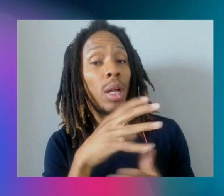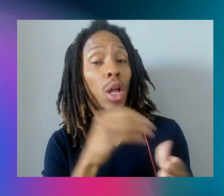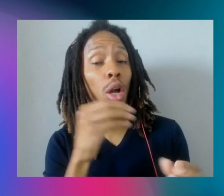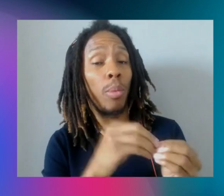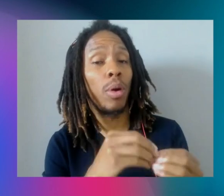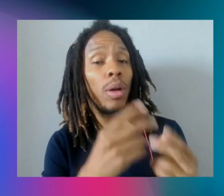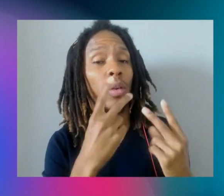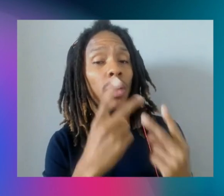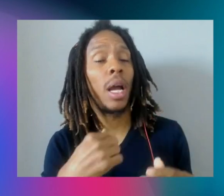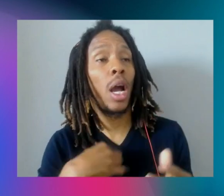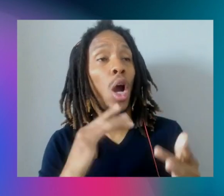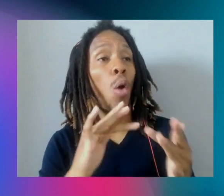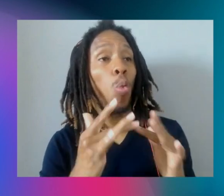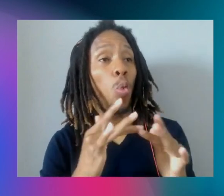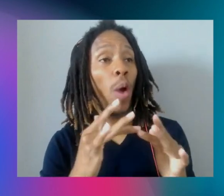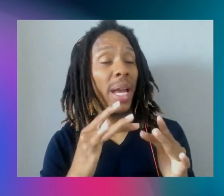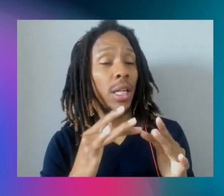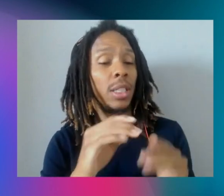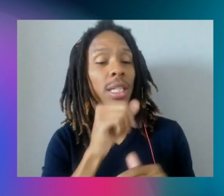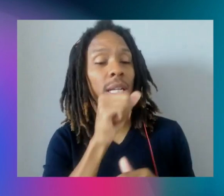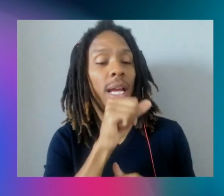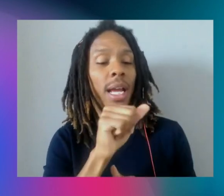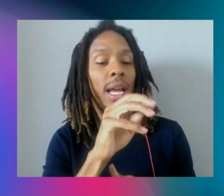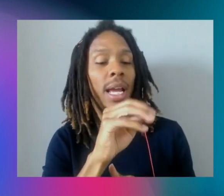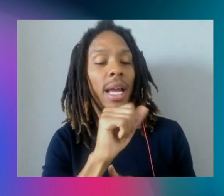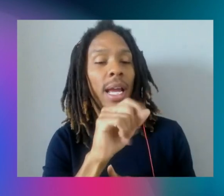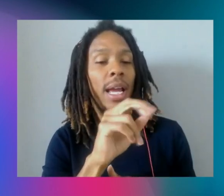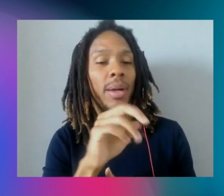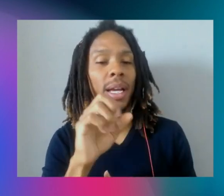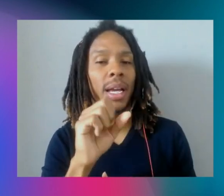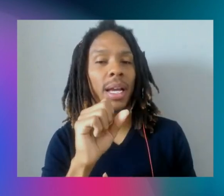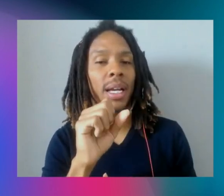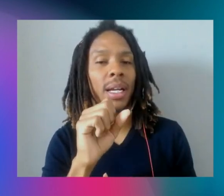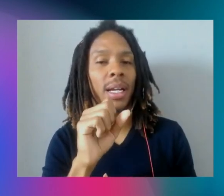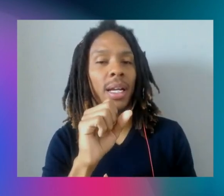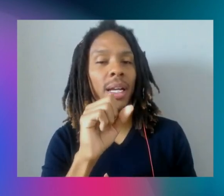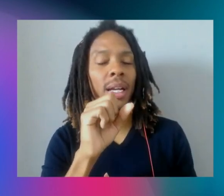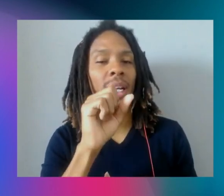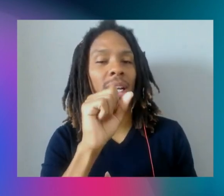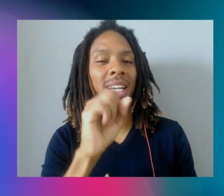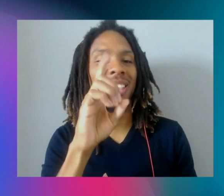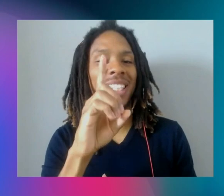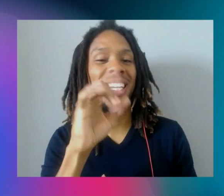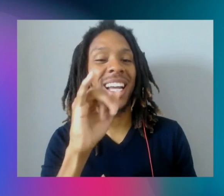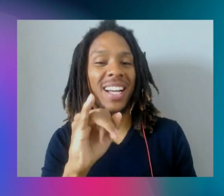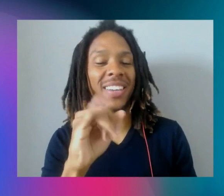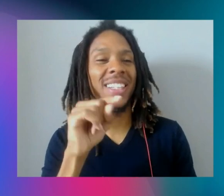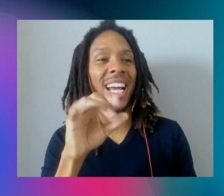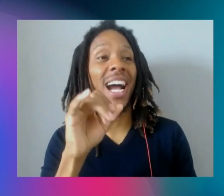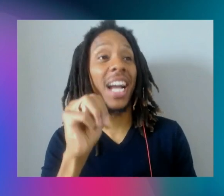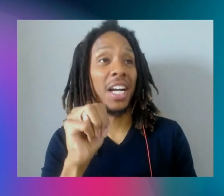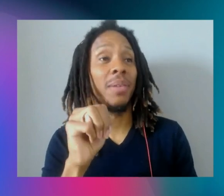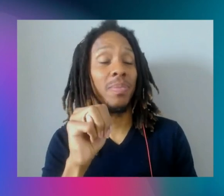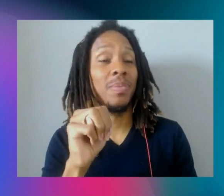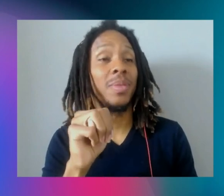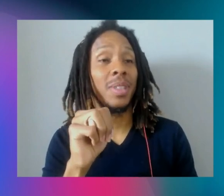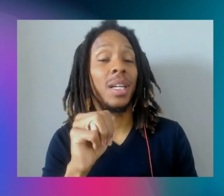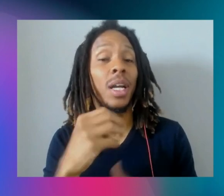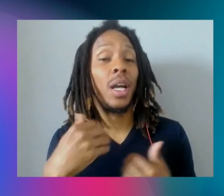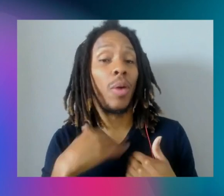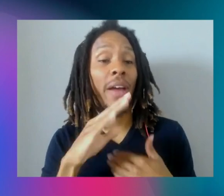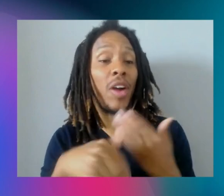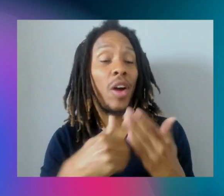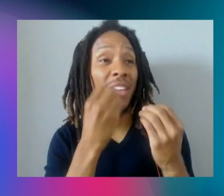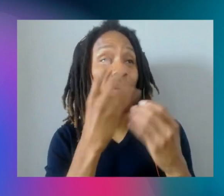our webpage, Amazon SDI, like Amazon Sustainability Data Initiative.com, and we'll have all those details there. And